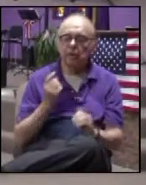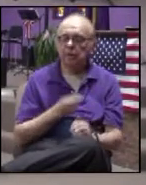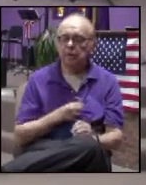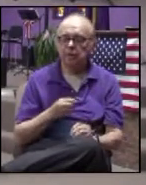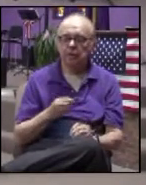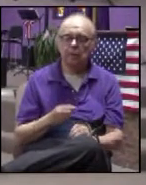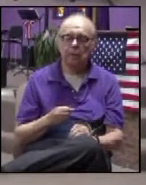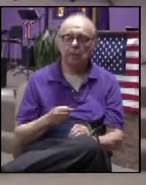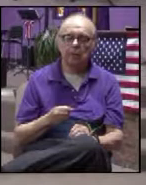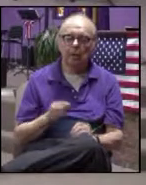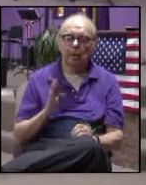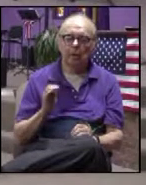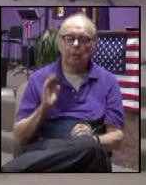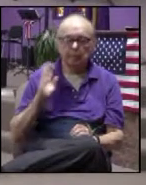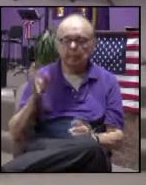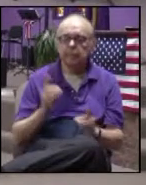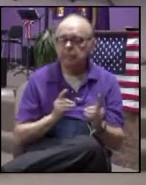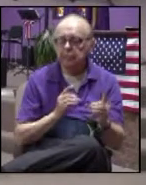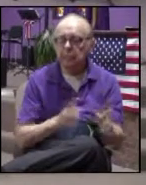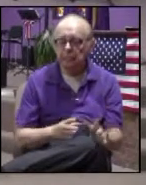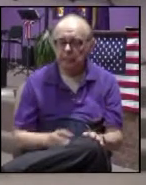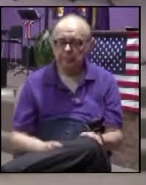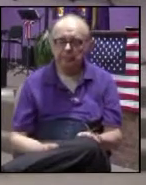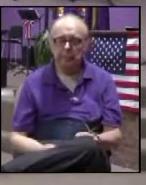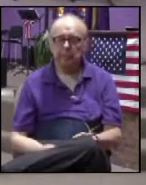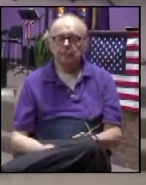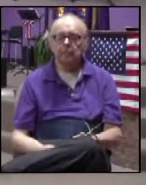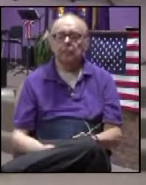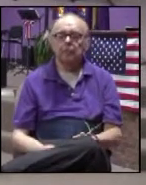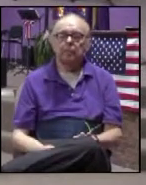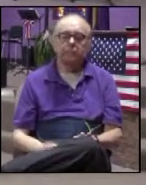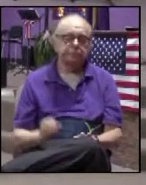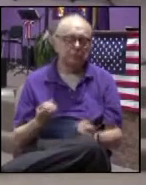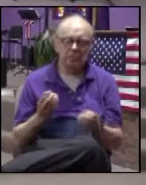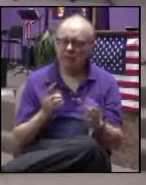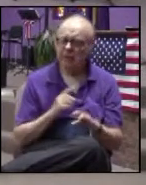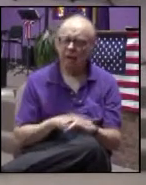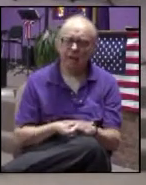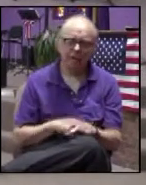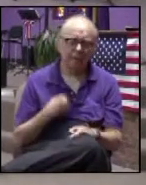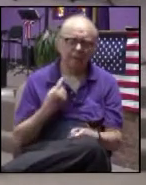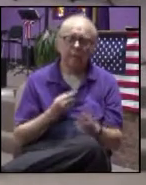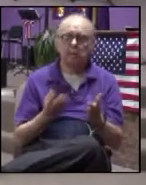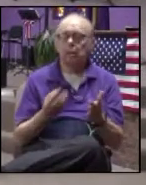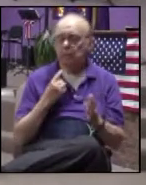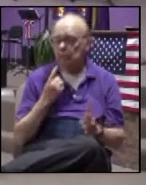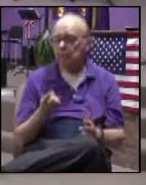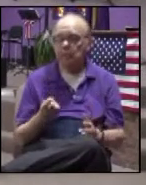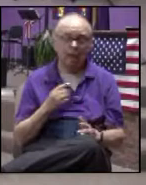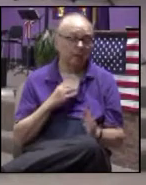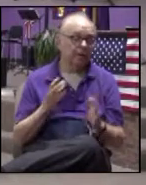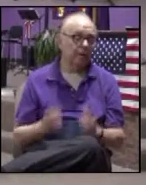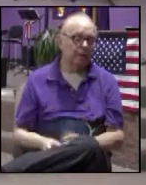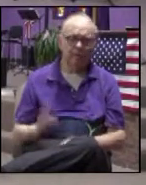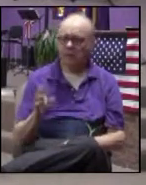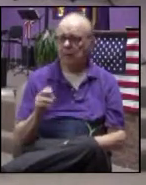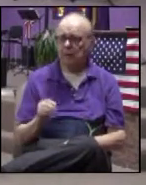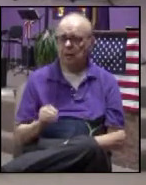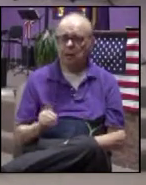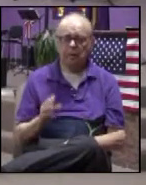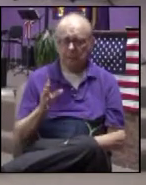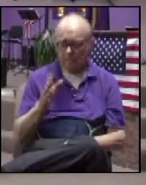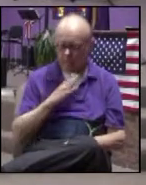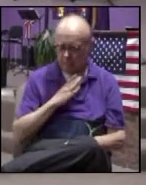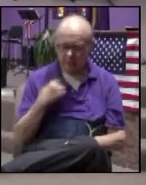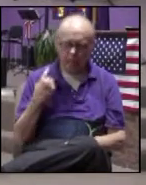and gentlemen, to be his disciples. So many times we want to say, well, I'm a Christian. No, ladies and